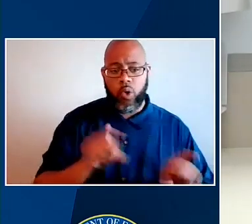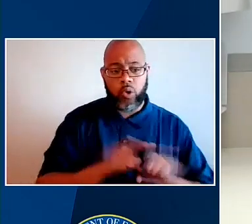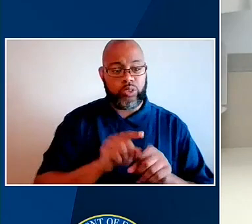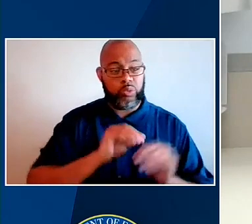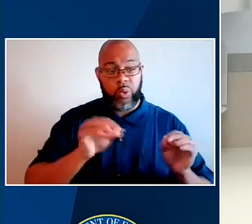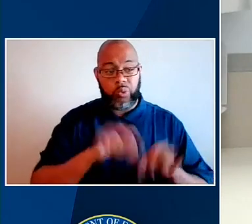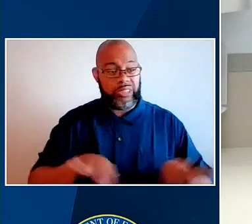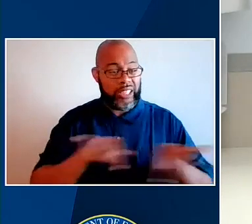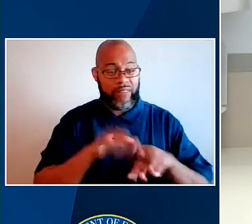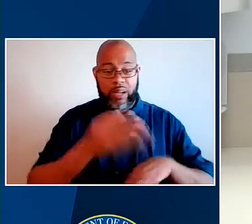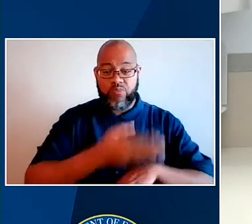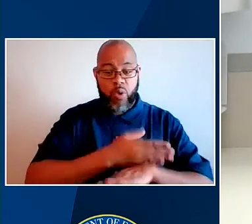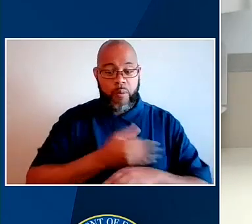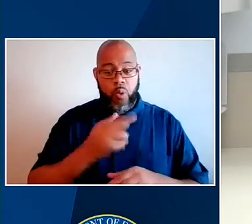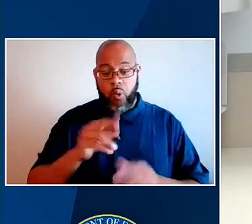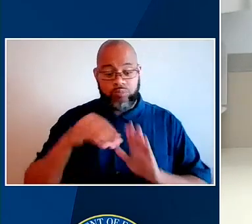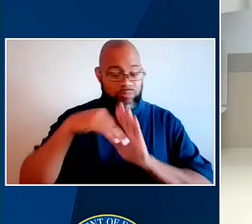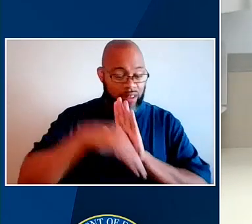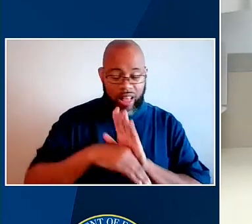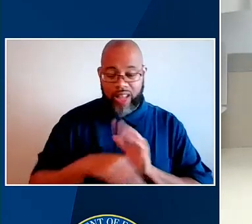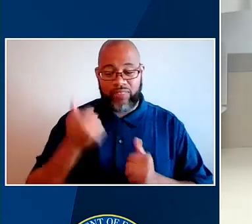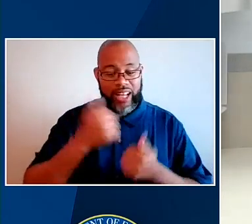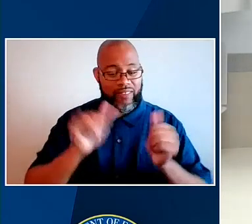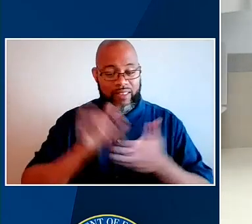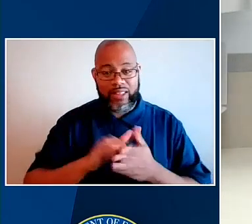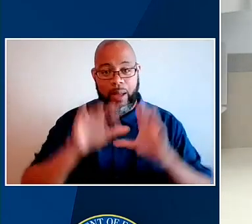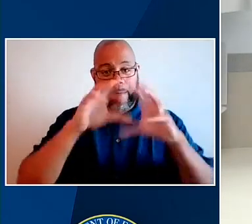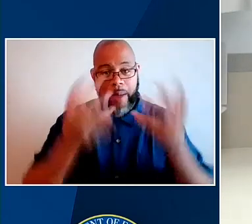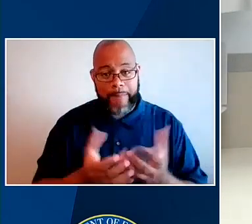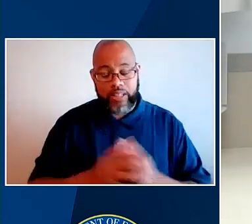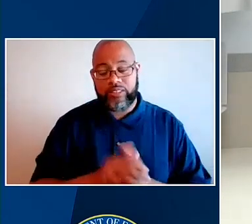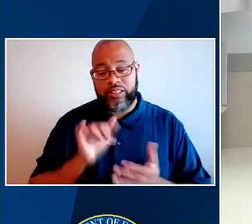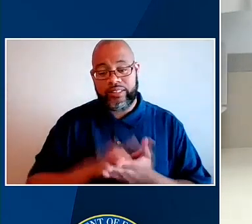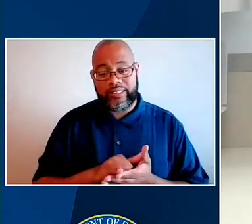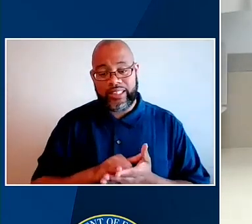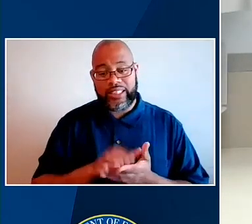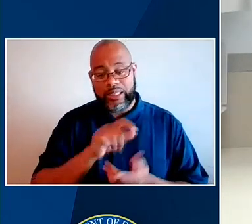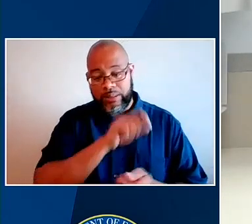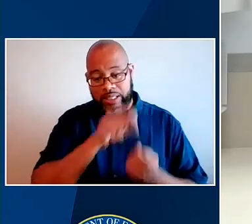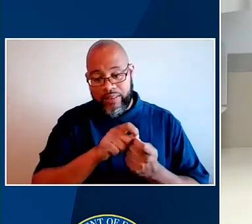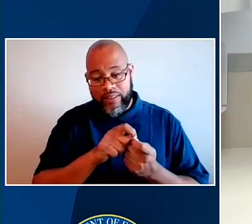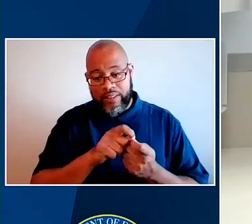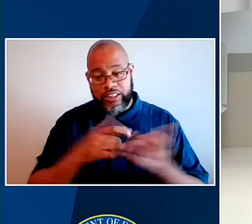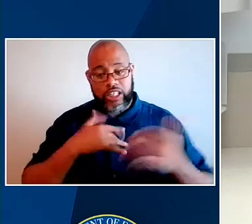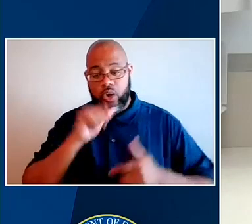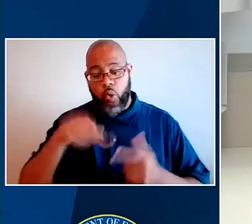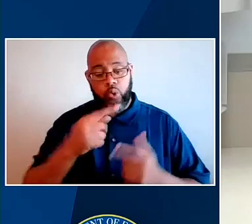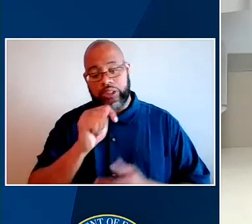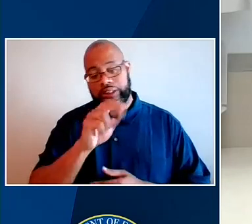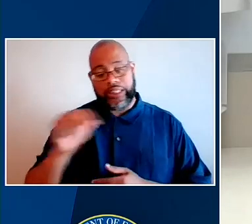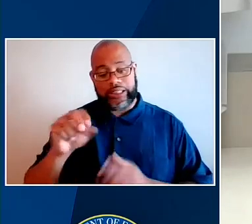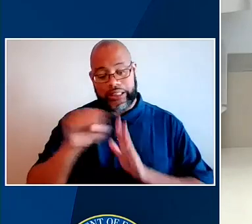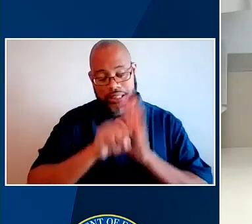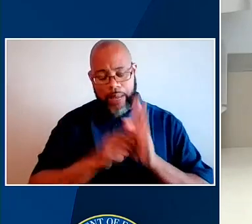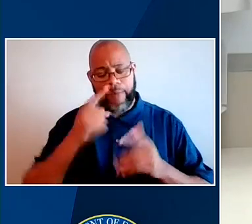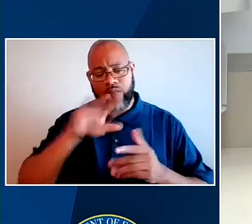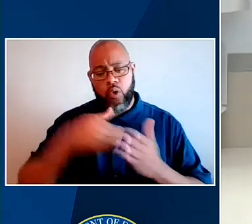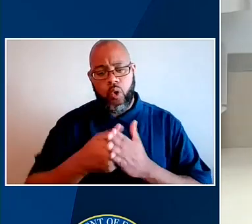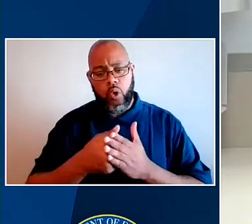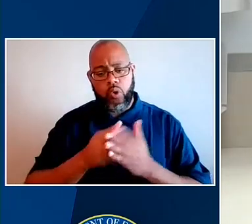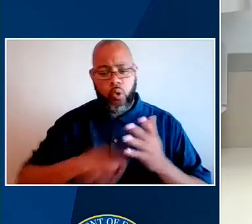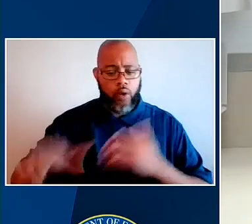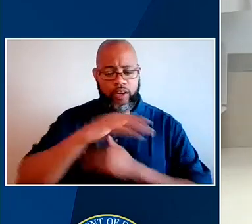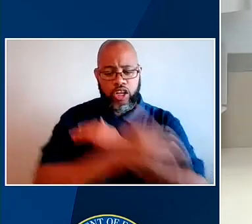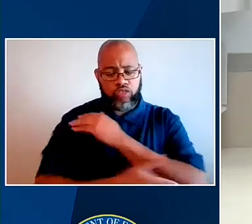significant improvements or declines for any of those populations, which are of specific concern, not only for Tennessee, but I think for all of us across the